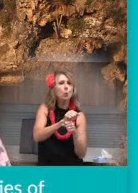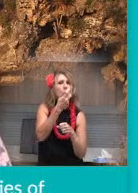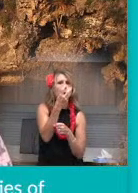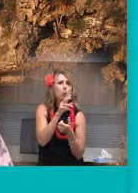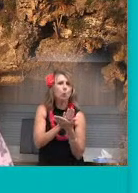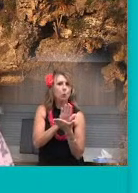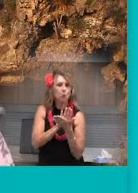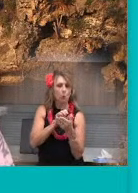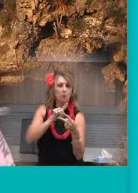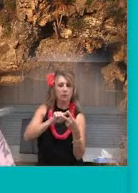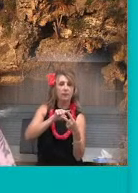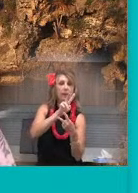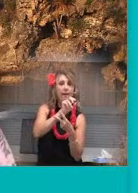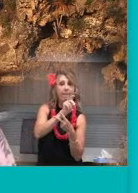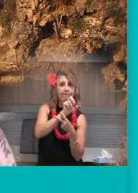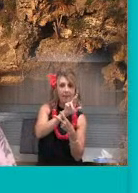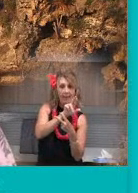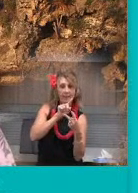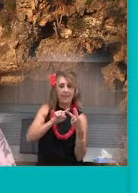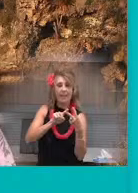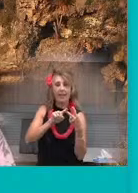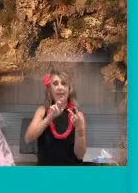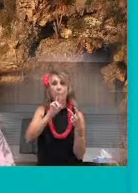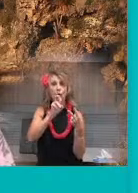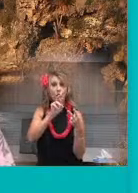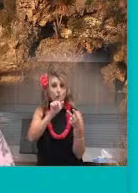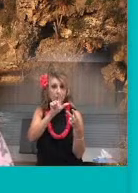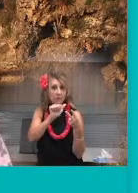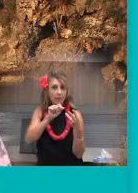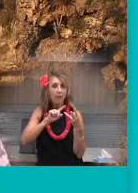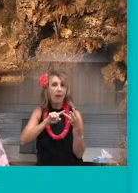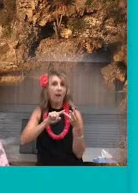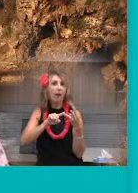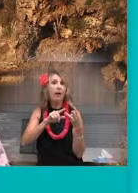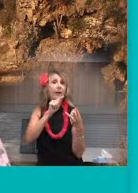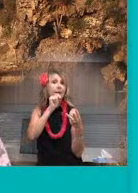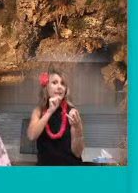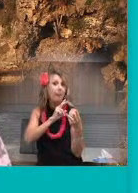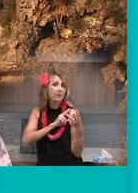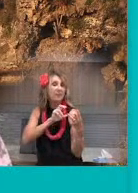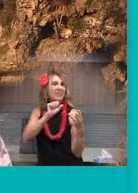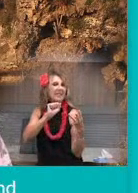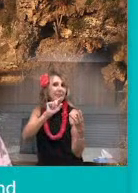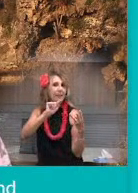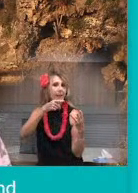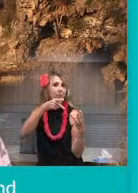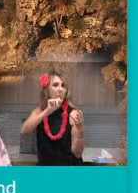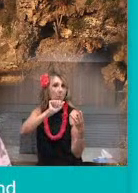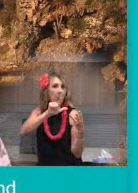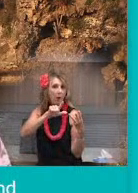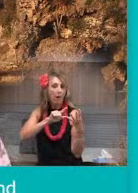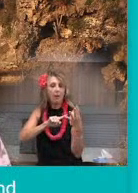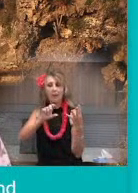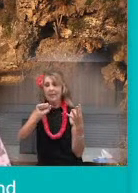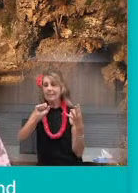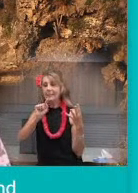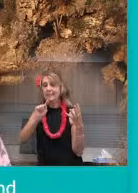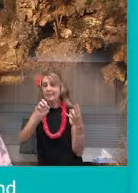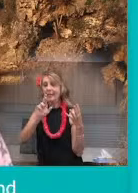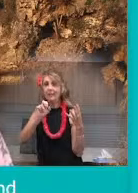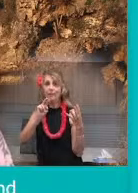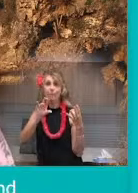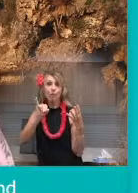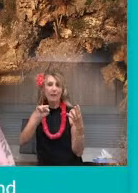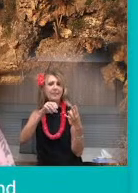school communities of St. Paul Thamesville, St. Vincent, and St. Francis Tilbury. Kathy is kind,